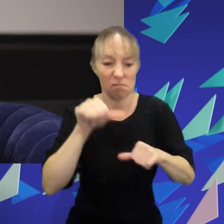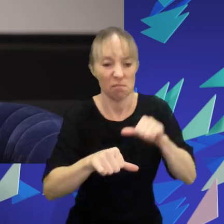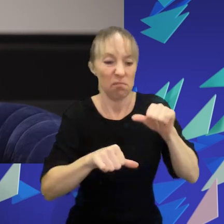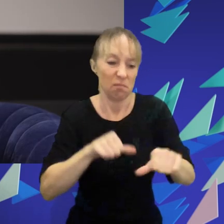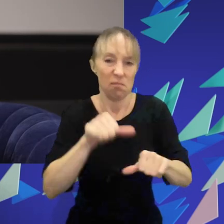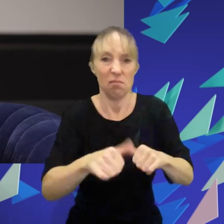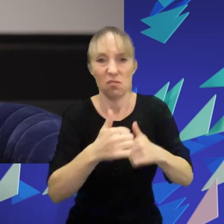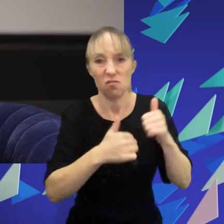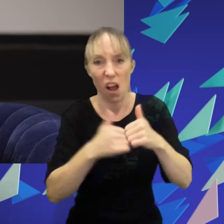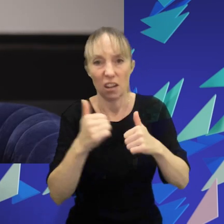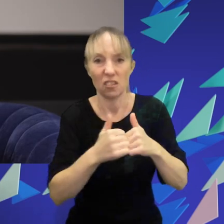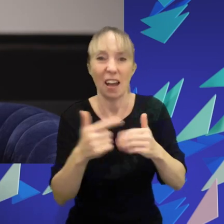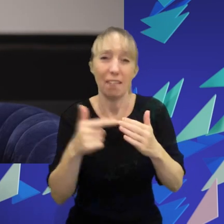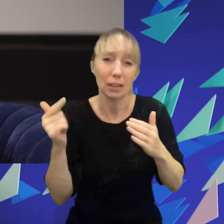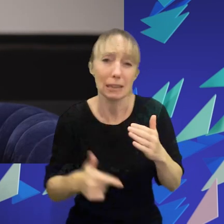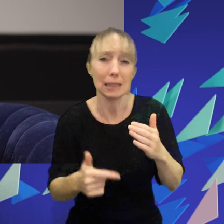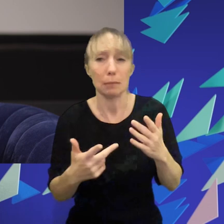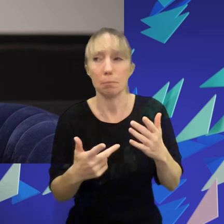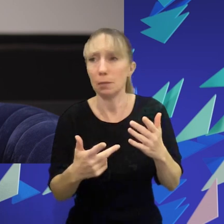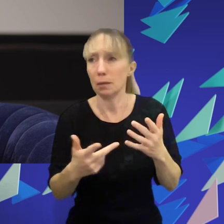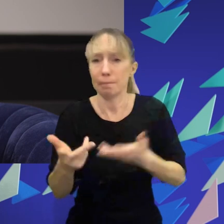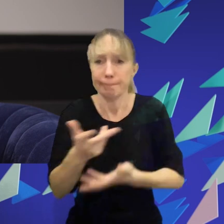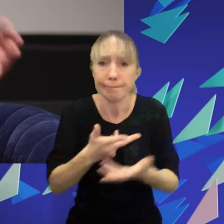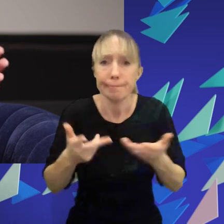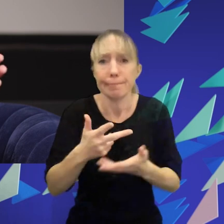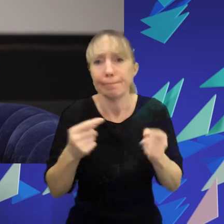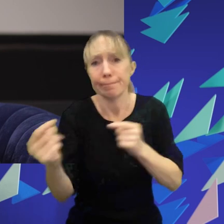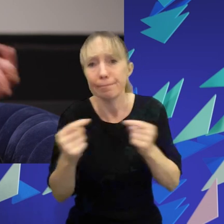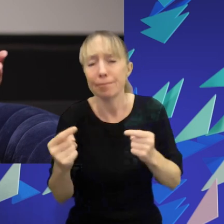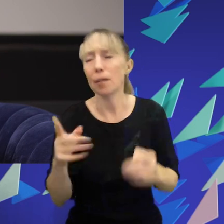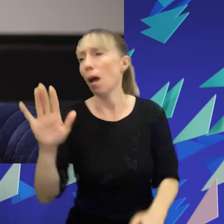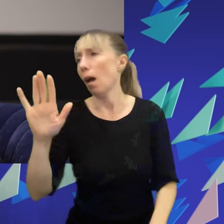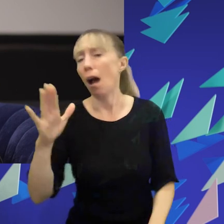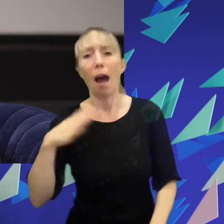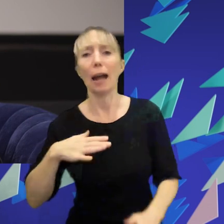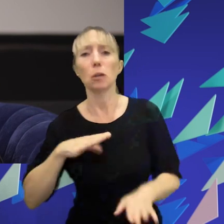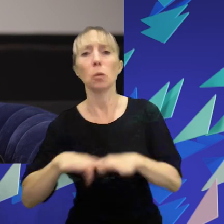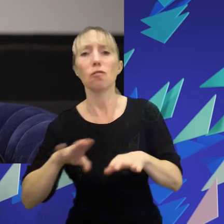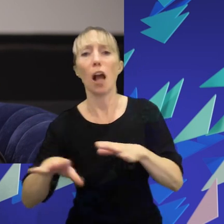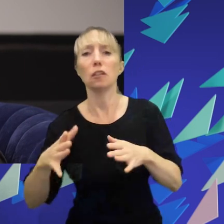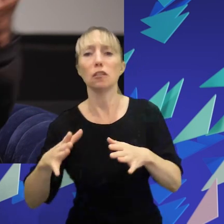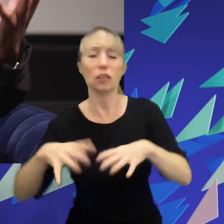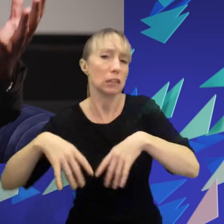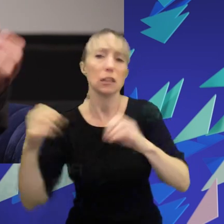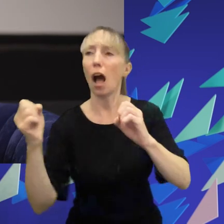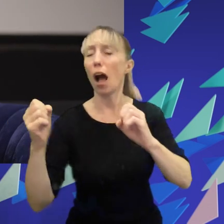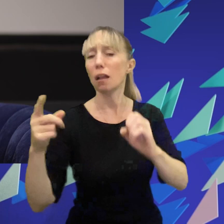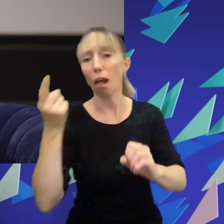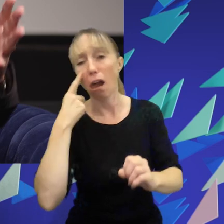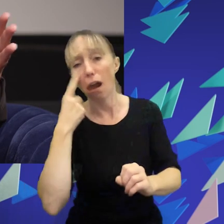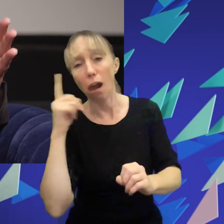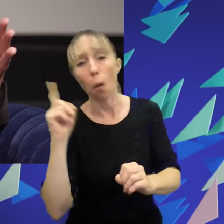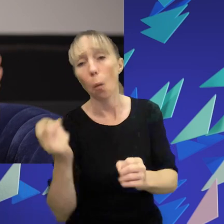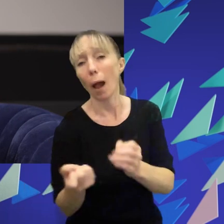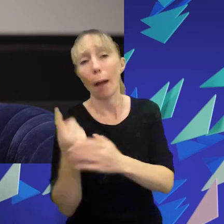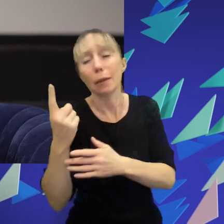deep discussion about it, right? There's two approaches, right? Like, I don't want to rehearse. I don't want to talk about it. Let's just jump, have the camera, and whatever happens is going to be the